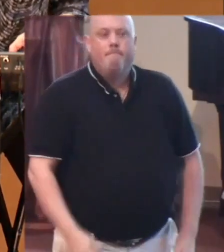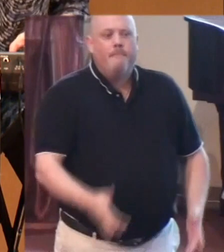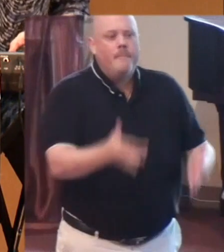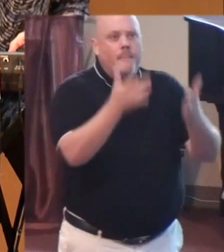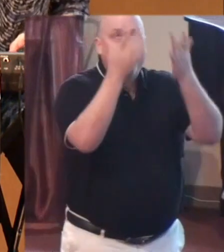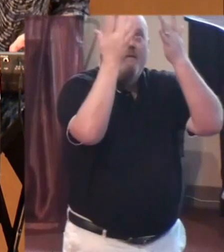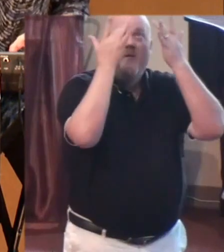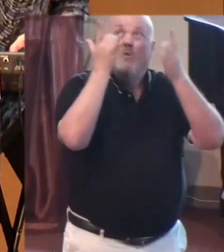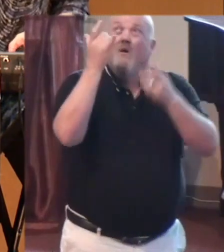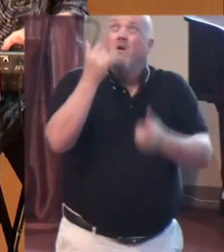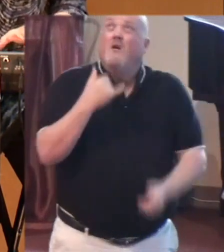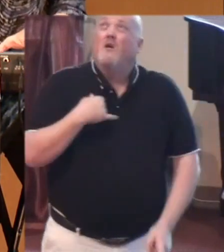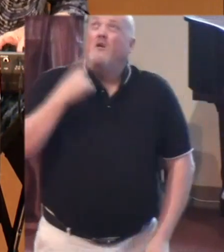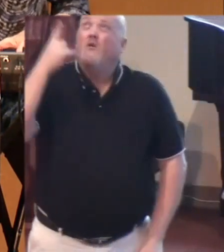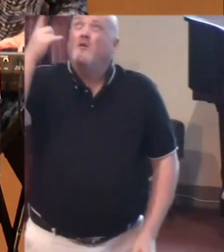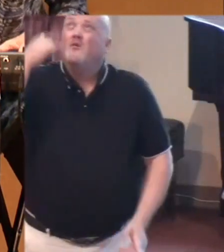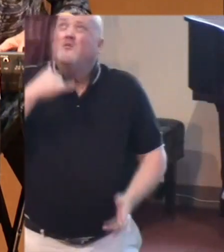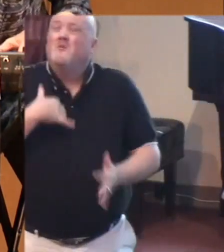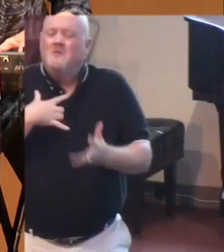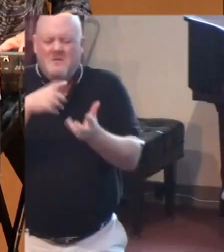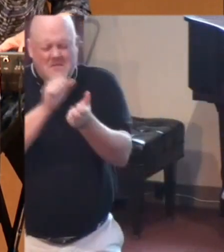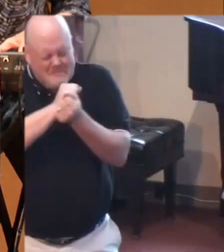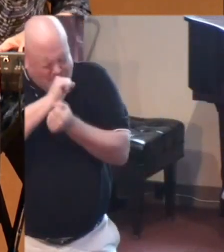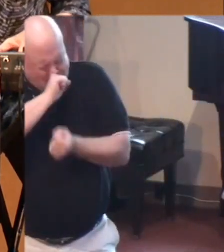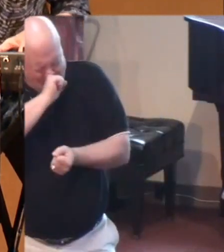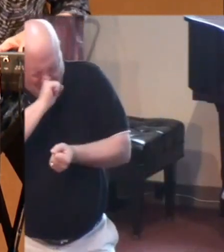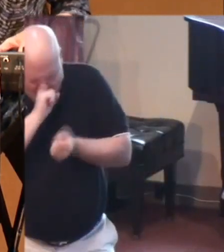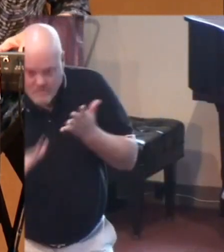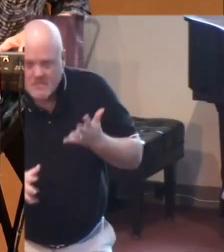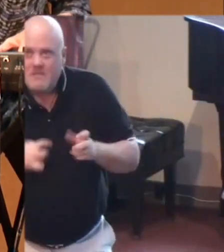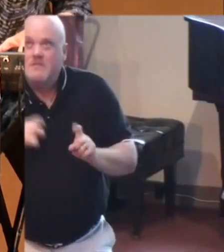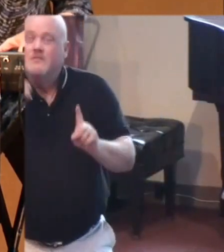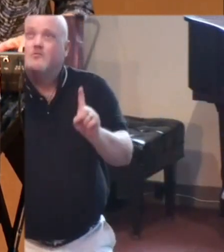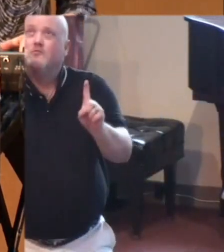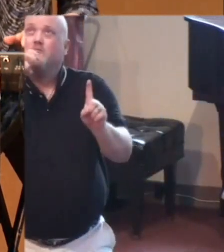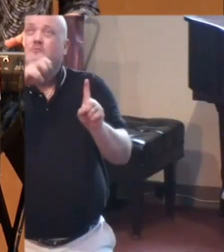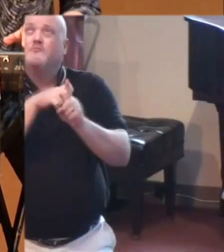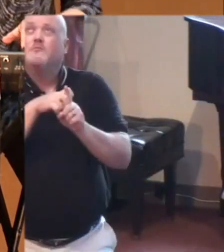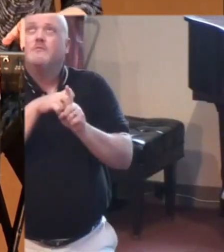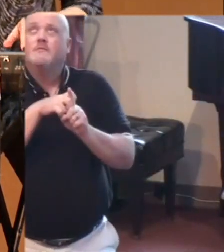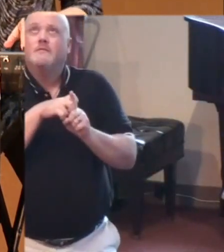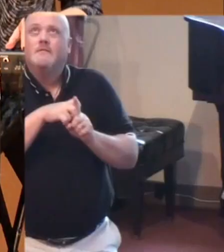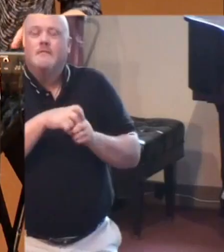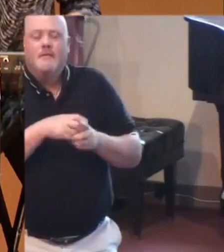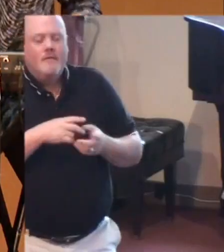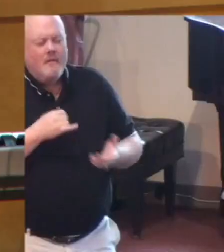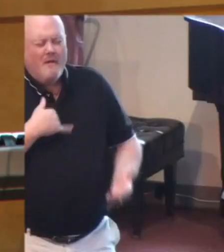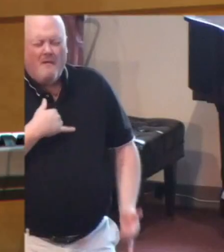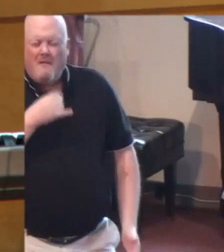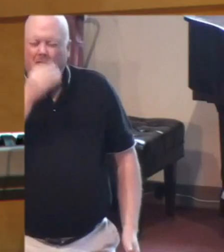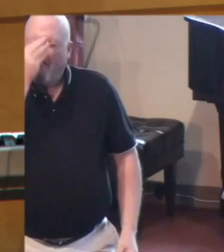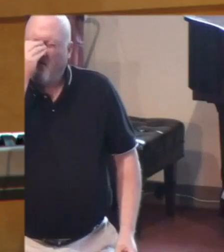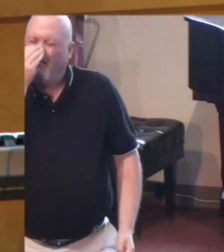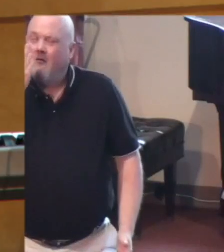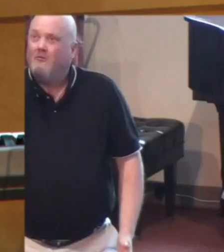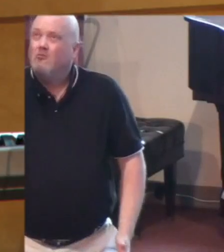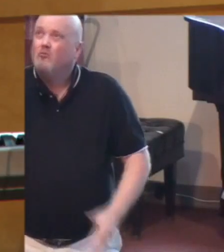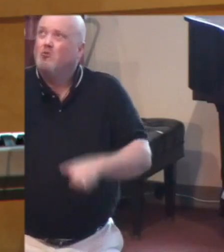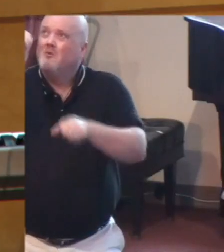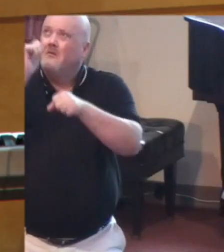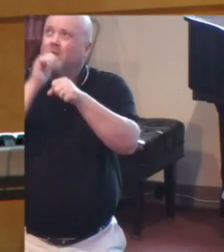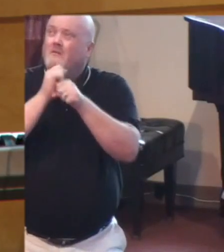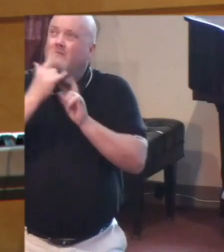Why would you play such a cold-hearted trick? I thought your job was